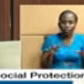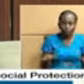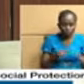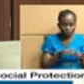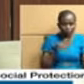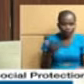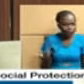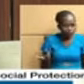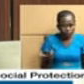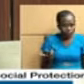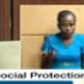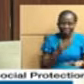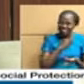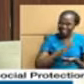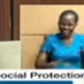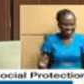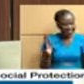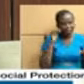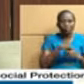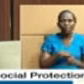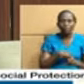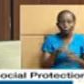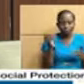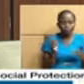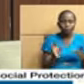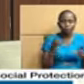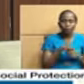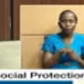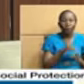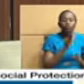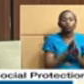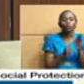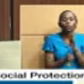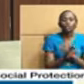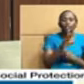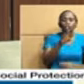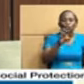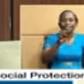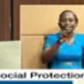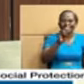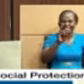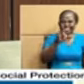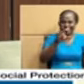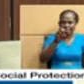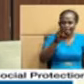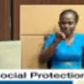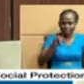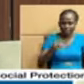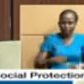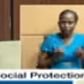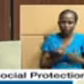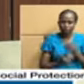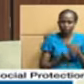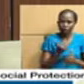streets. There is nothing embedded to build resilience, so that by the time they are of age, they will not look